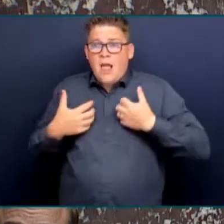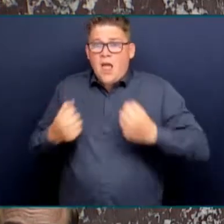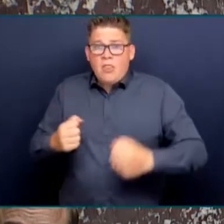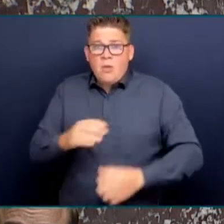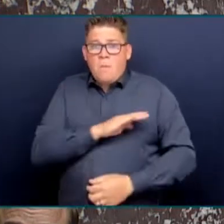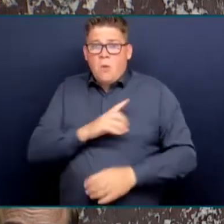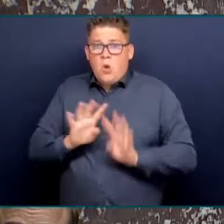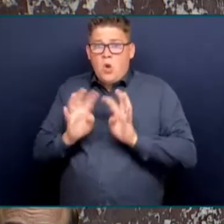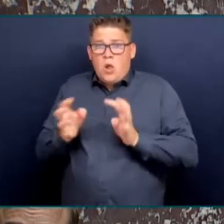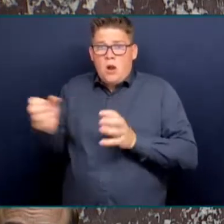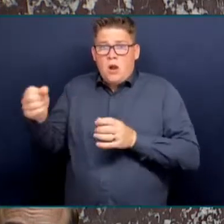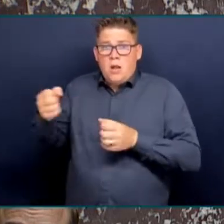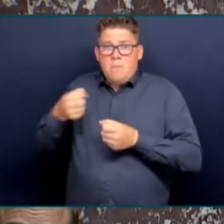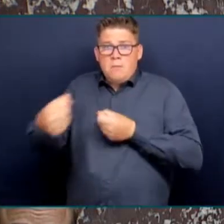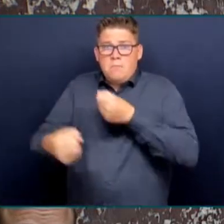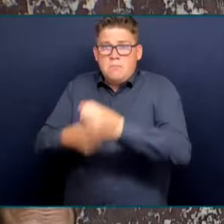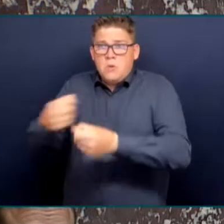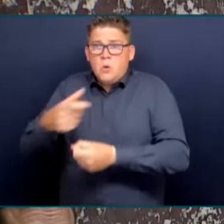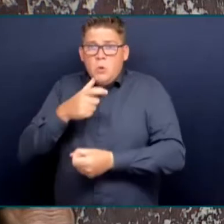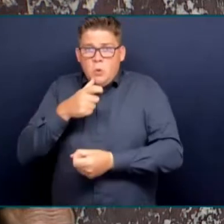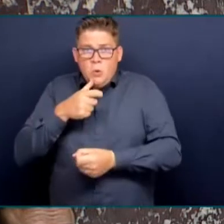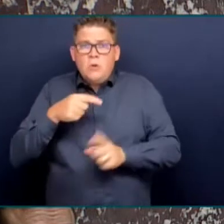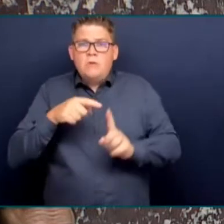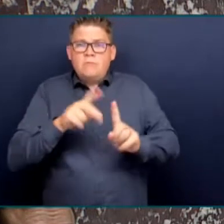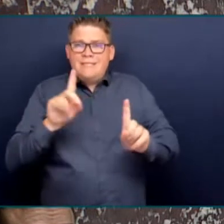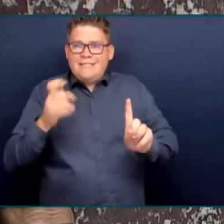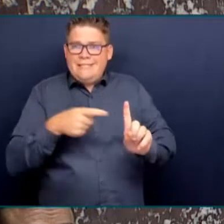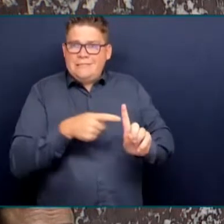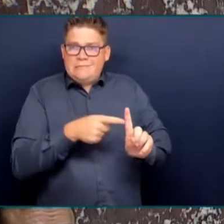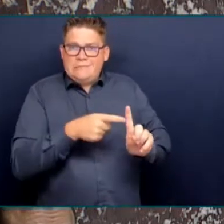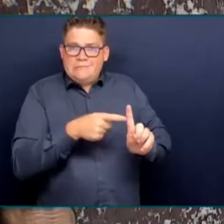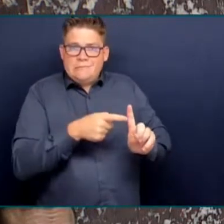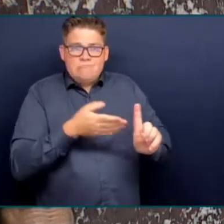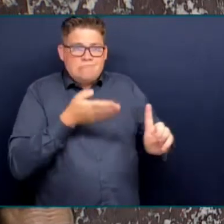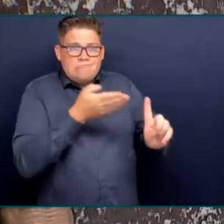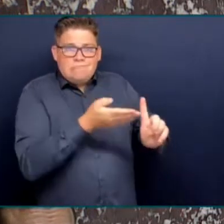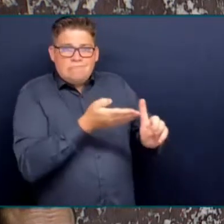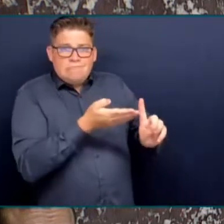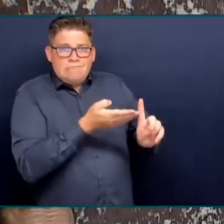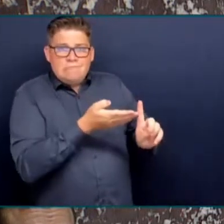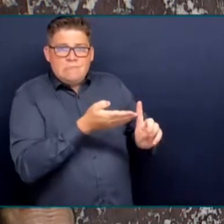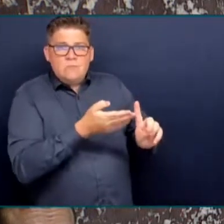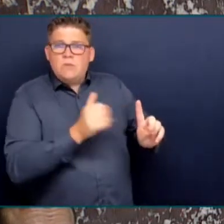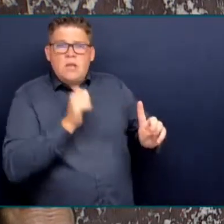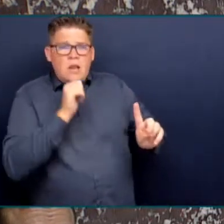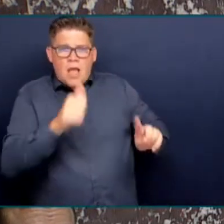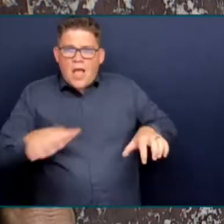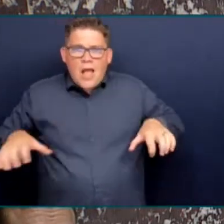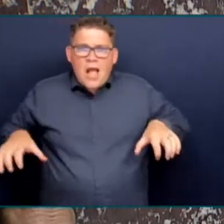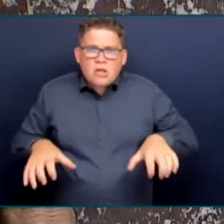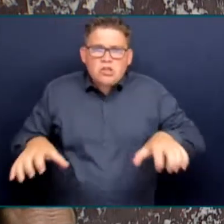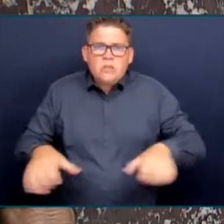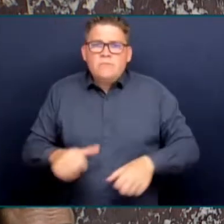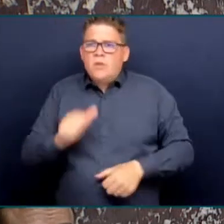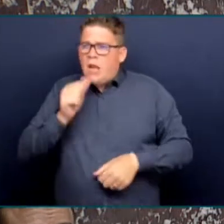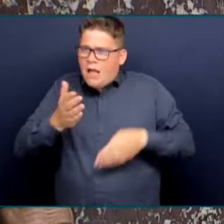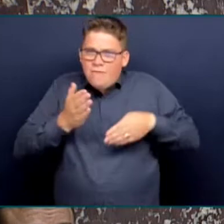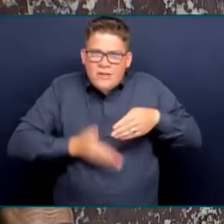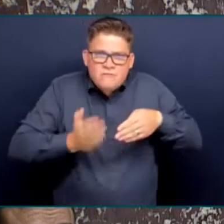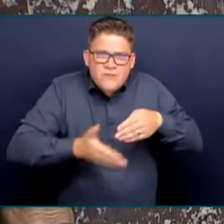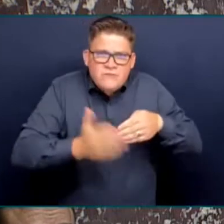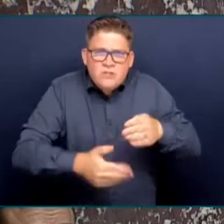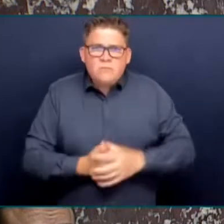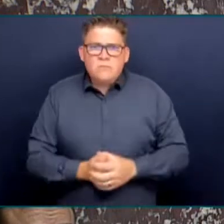This is a direct result of his lack of action and his lack of accountability. When will this minister take the proper